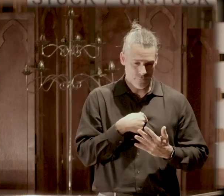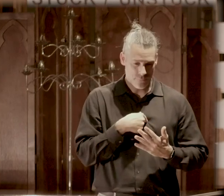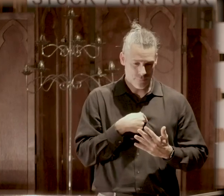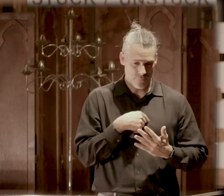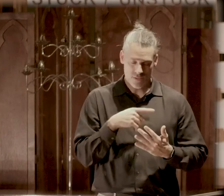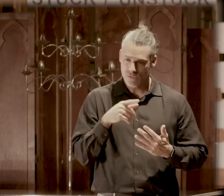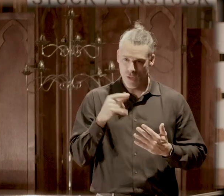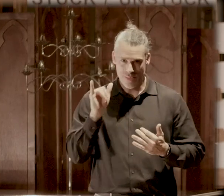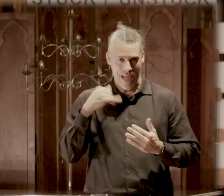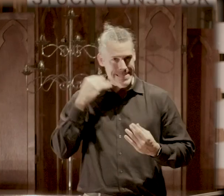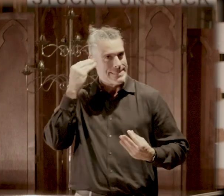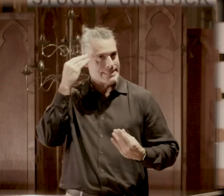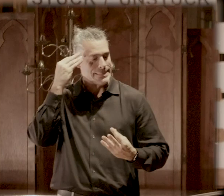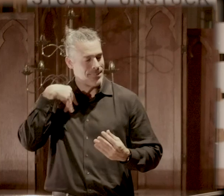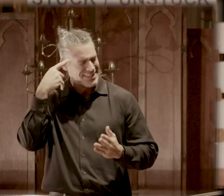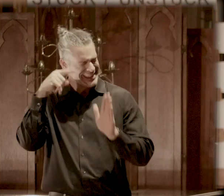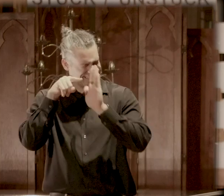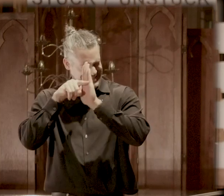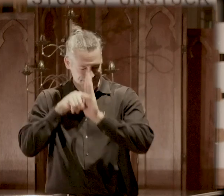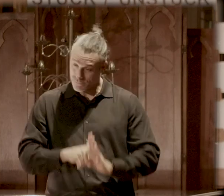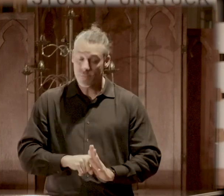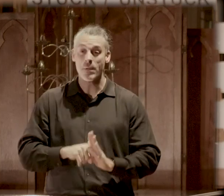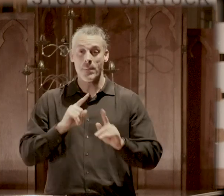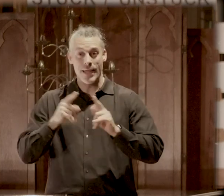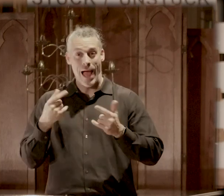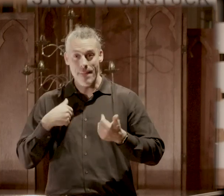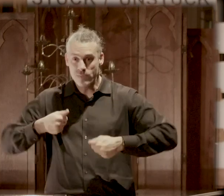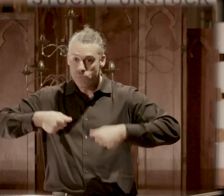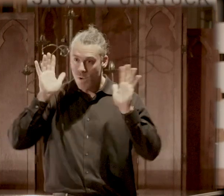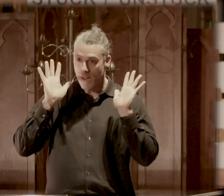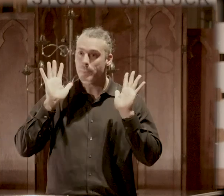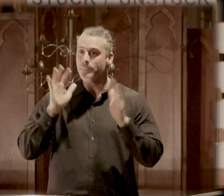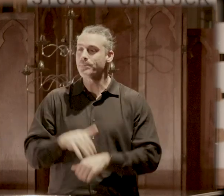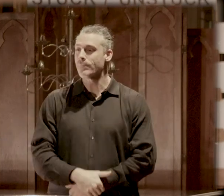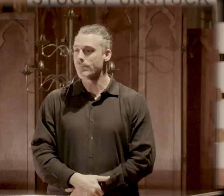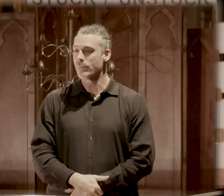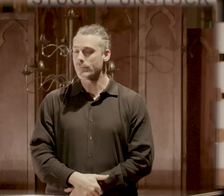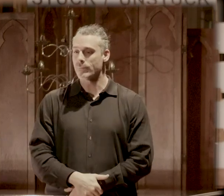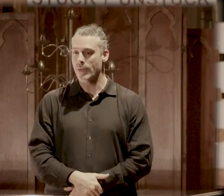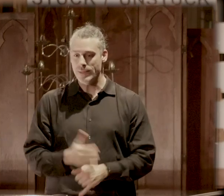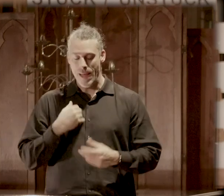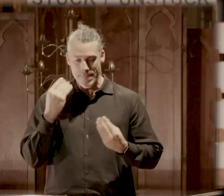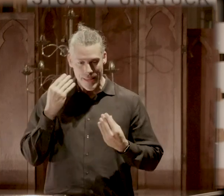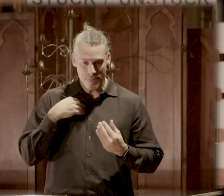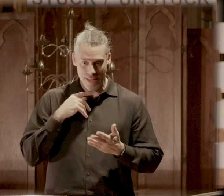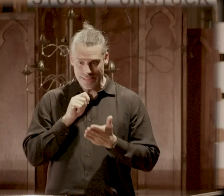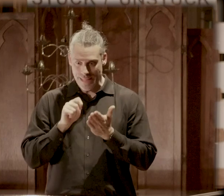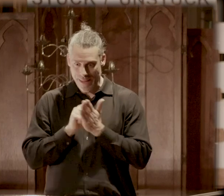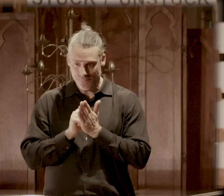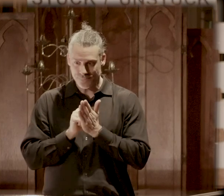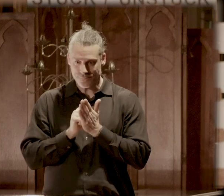I'm going through this tirade in my head, and I'm freaking out and thinking about my